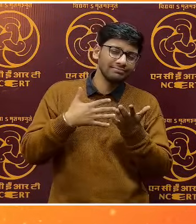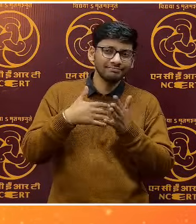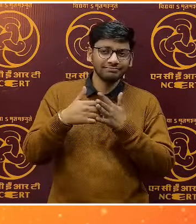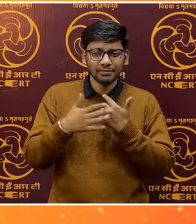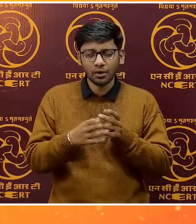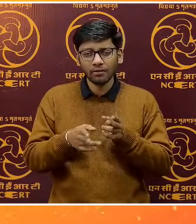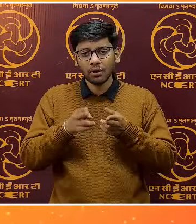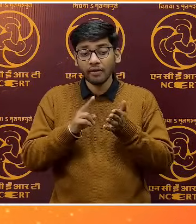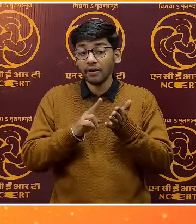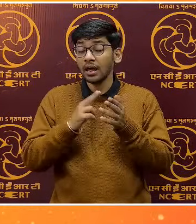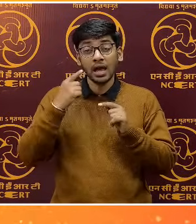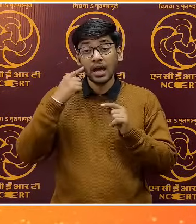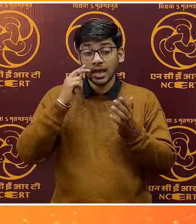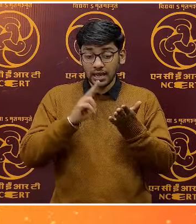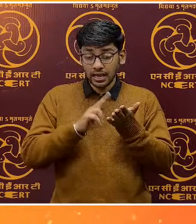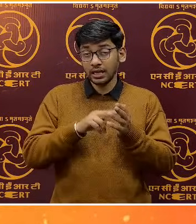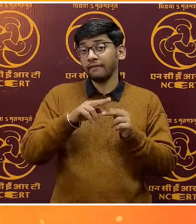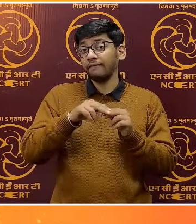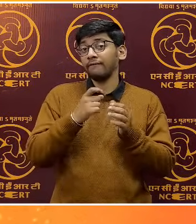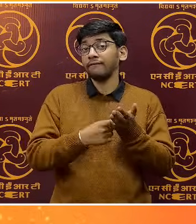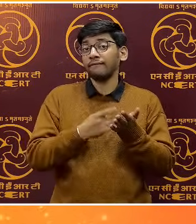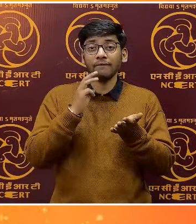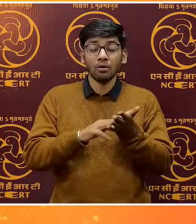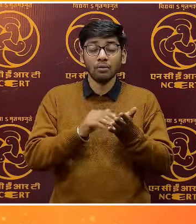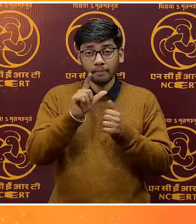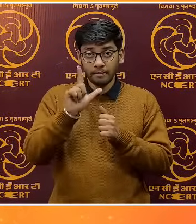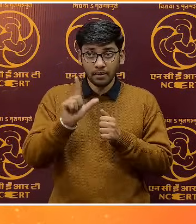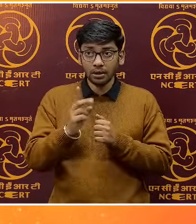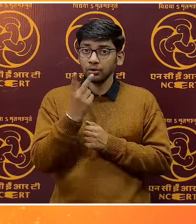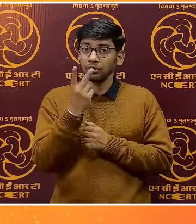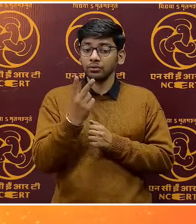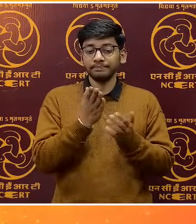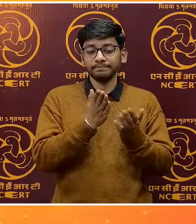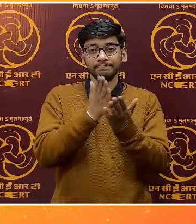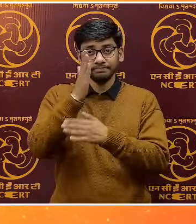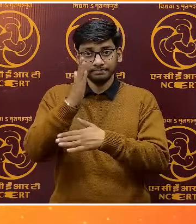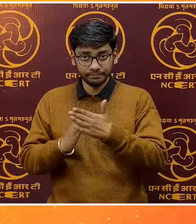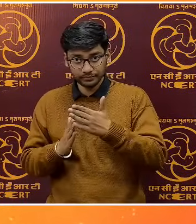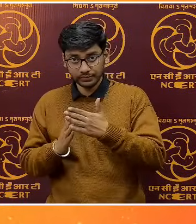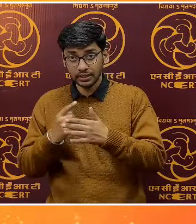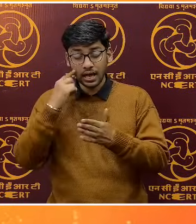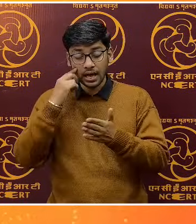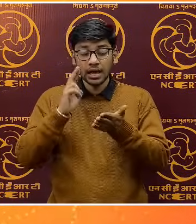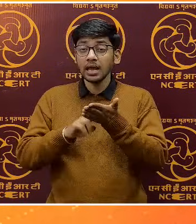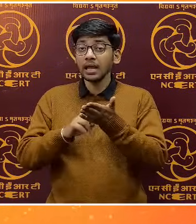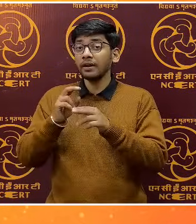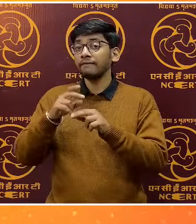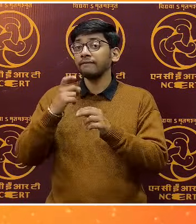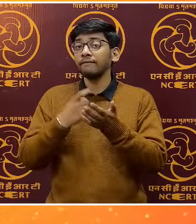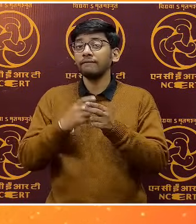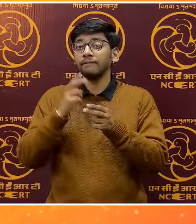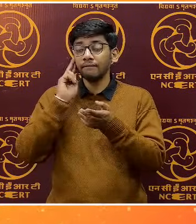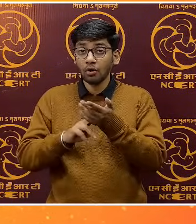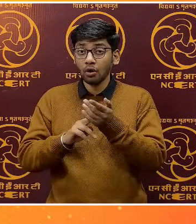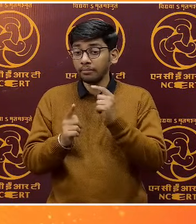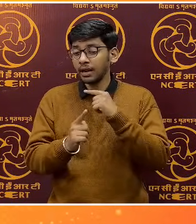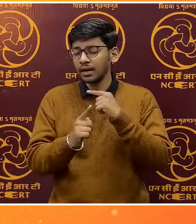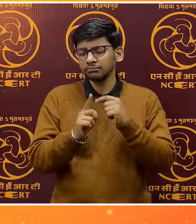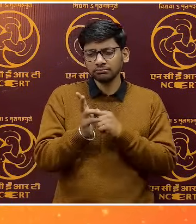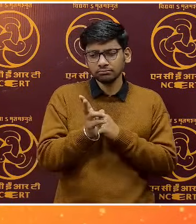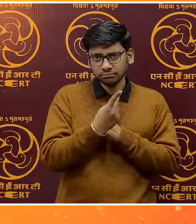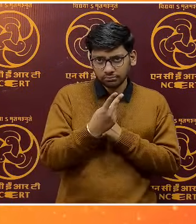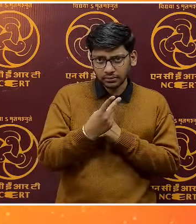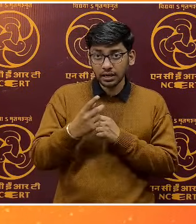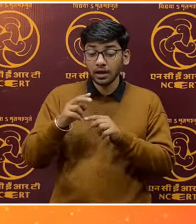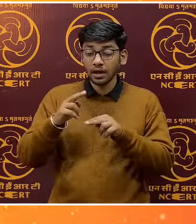your friends, right? Right. So we got to know about two sort of greeting, informal greeting and formal greeting. But ma'am, I saw